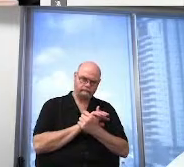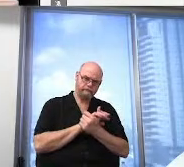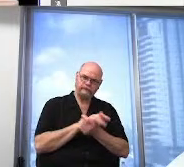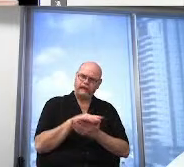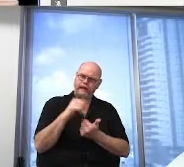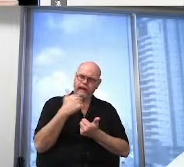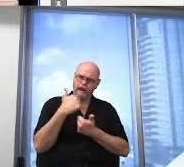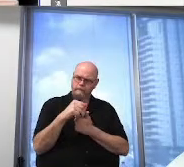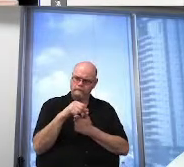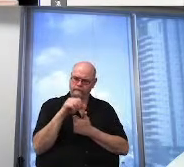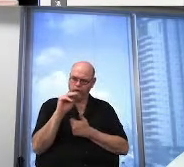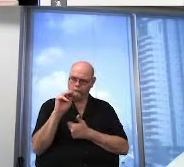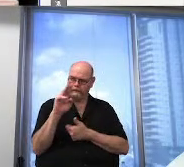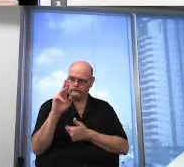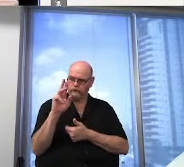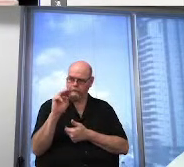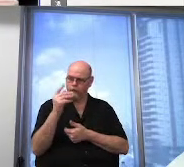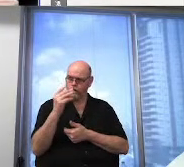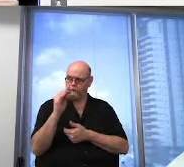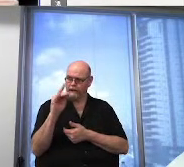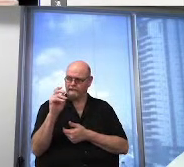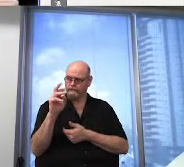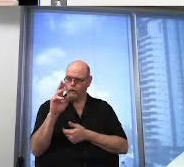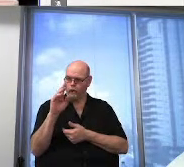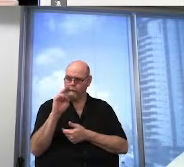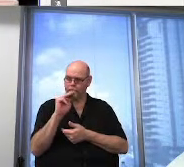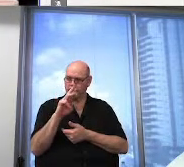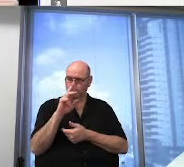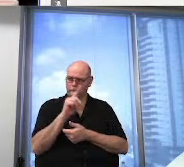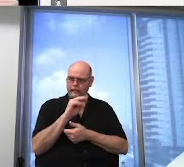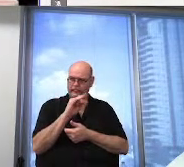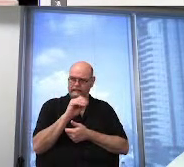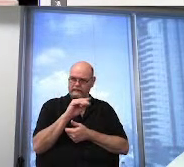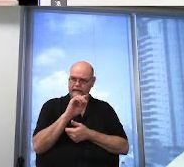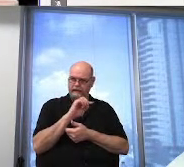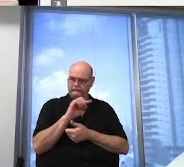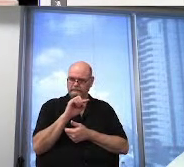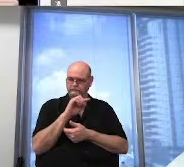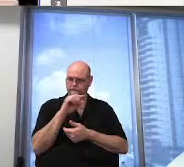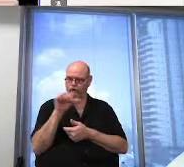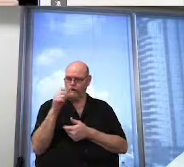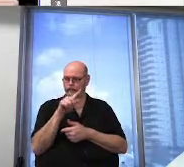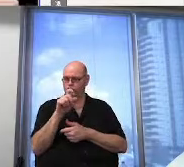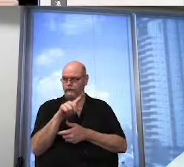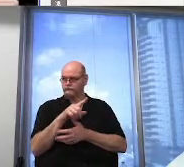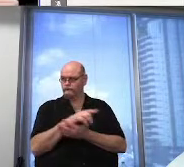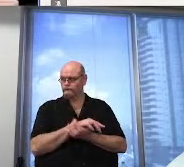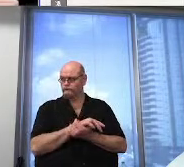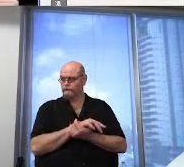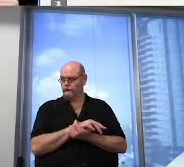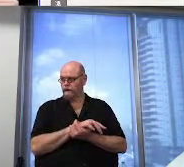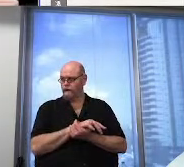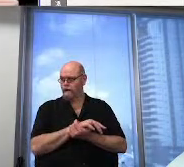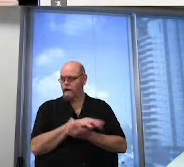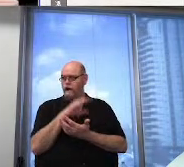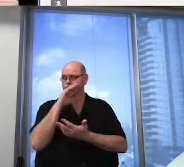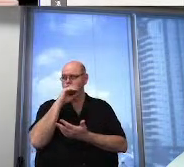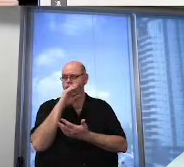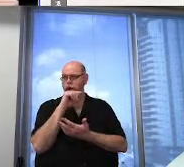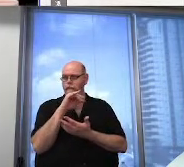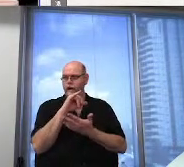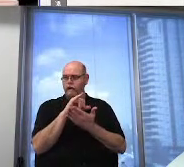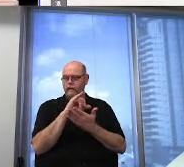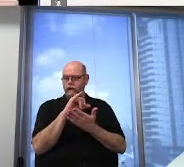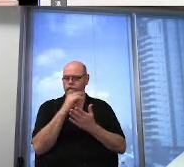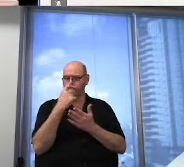Thank you. I don't remember if it was Mr. Burgermeister or Mr. Melendez, but in response to another question from Mr. Hempling, you talked about,